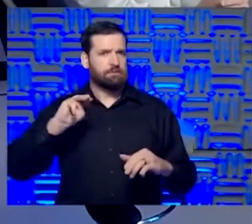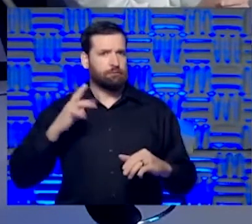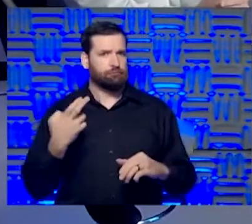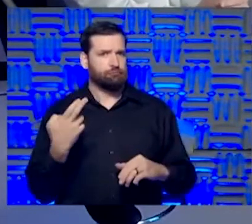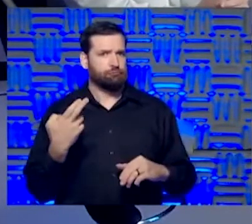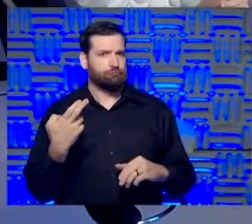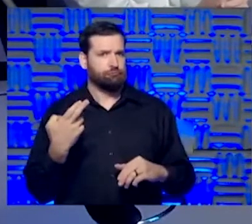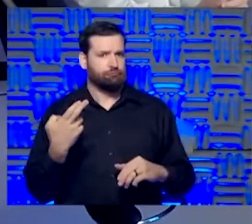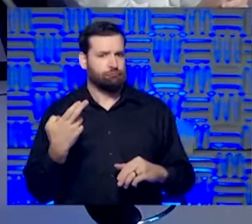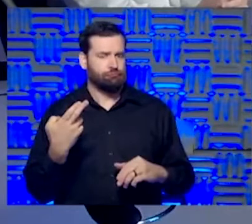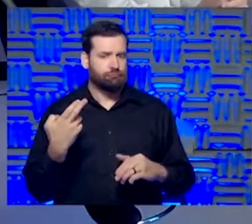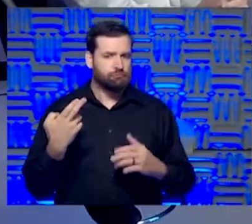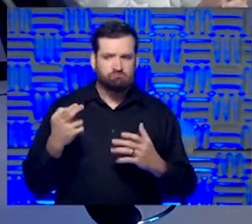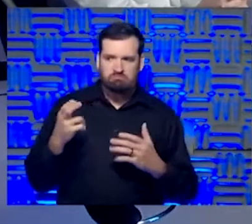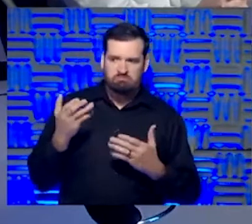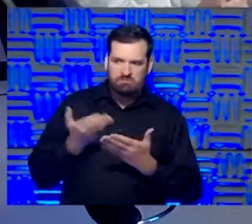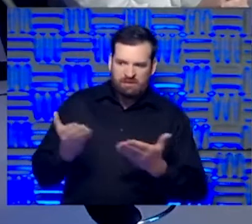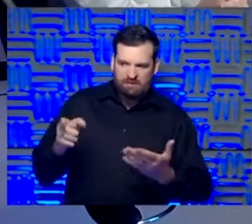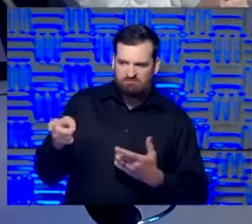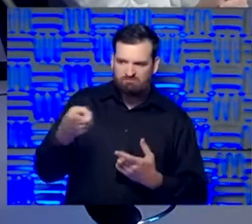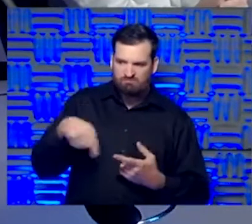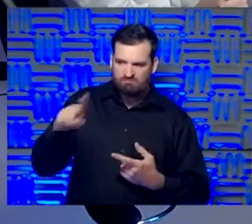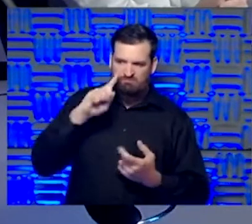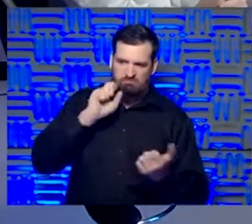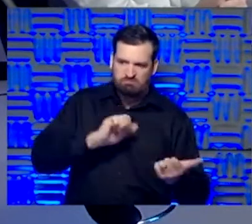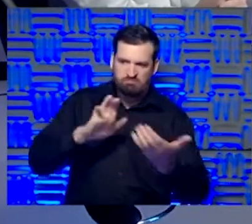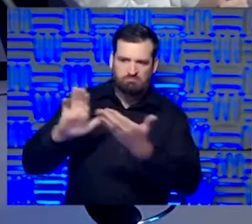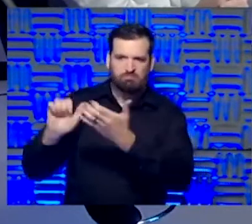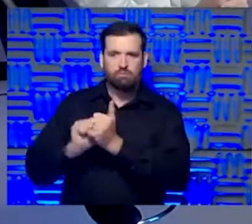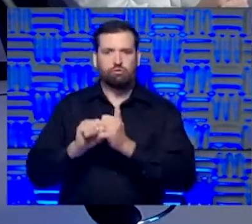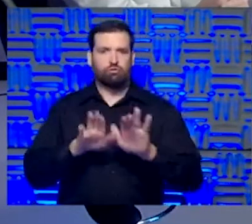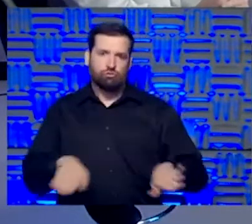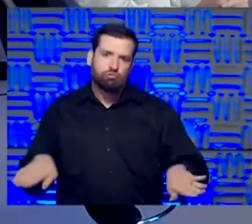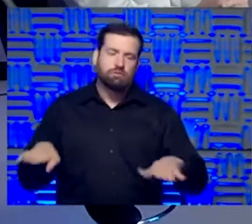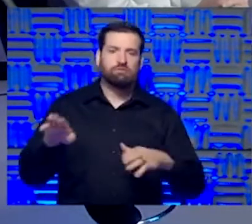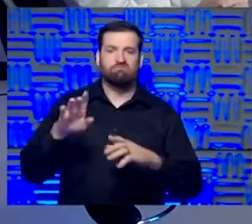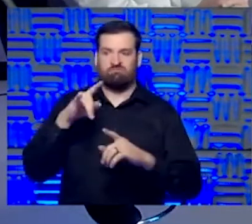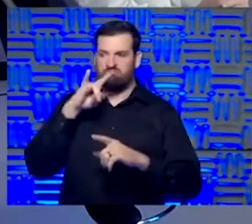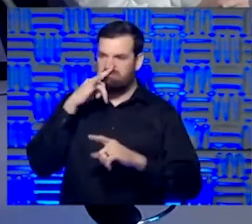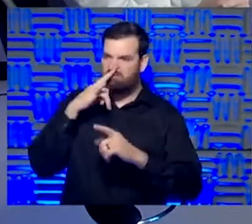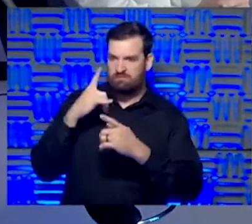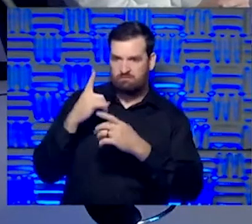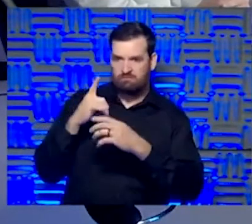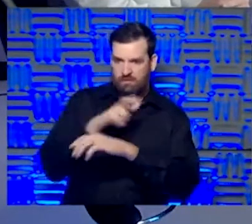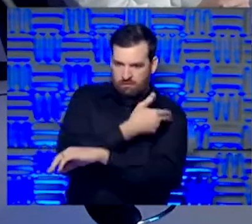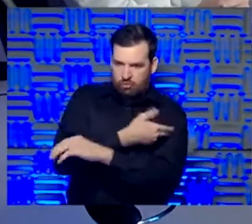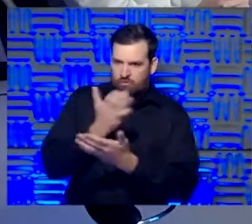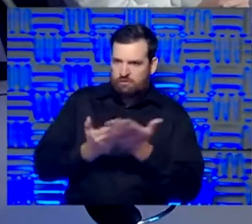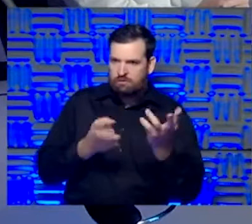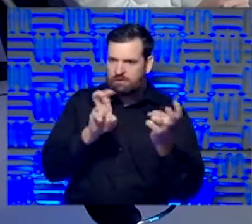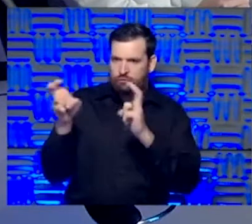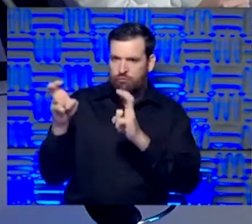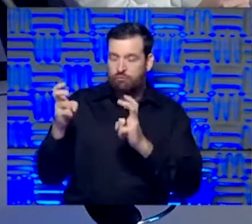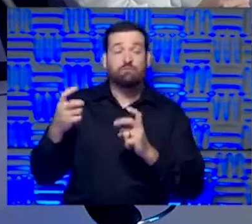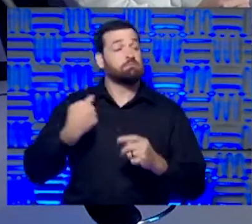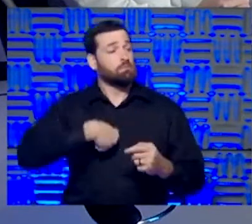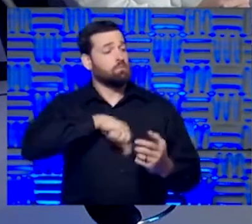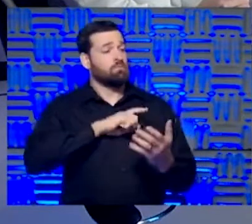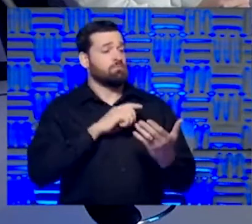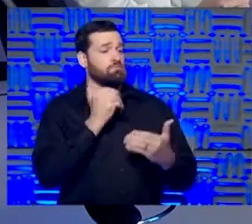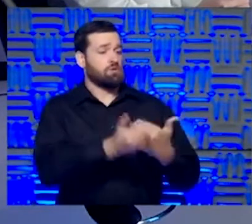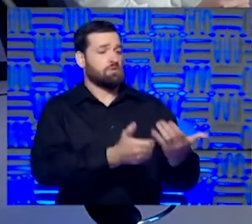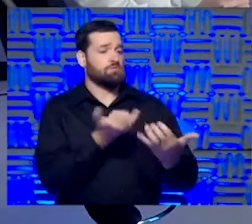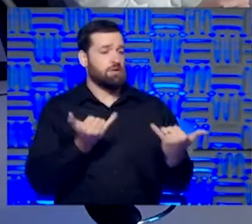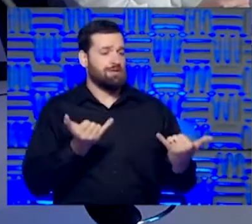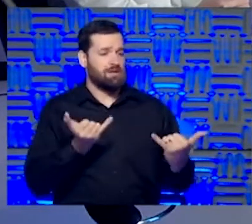about some of the things that you all are encountering with kids, and as a pediatric hospital, some of the issues that you faced. We are in the process of our